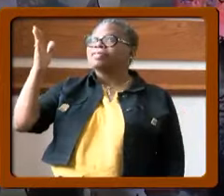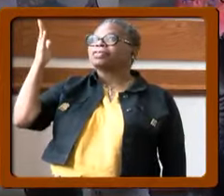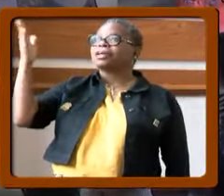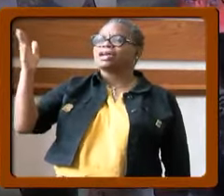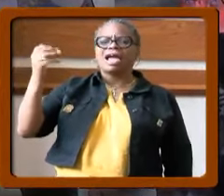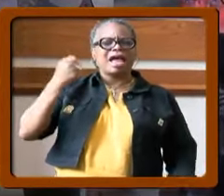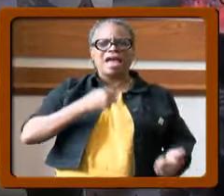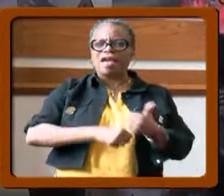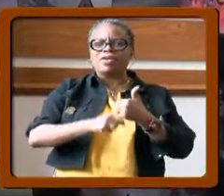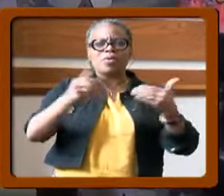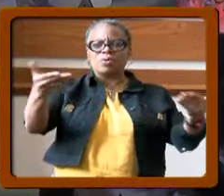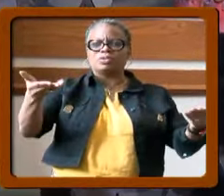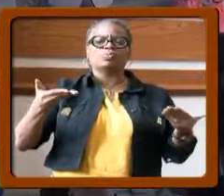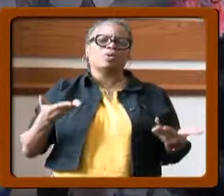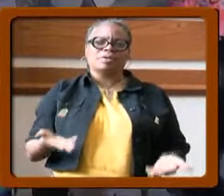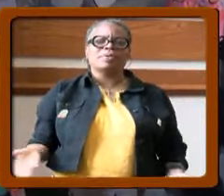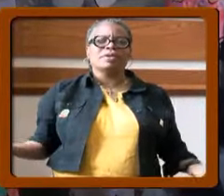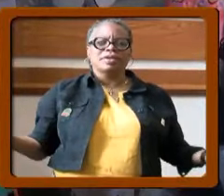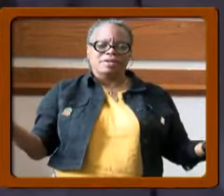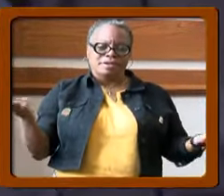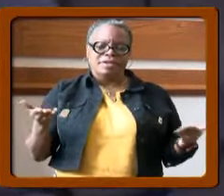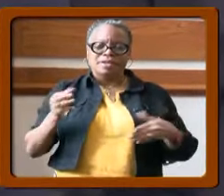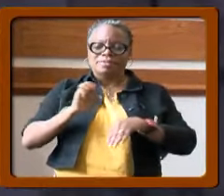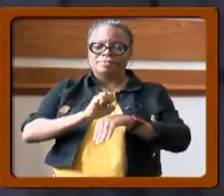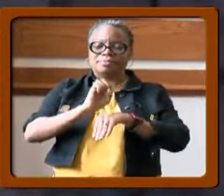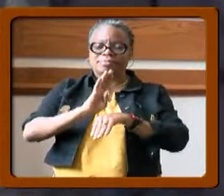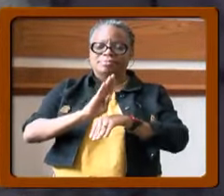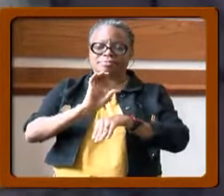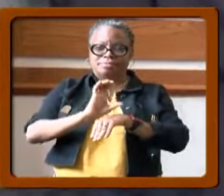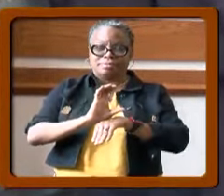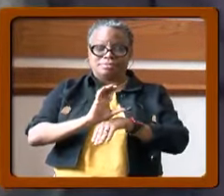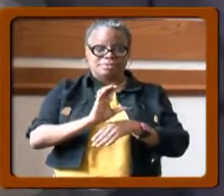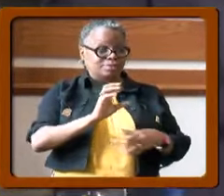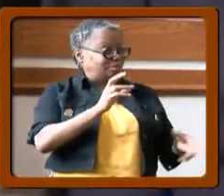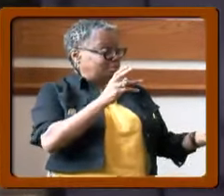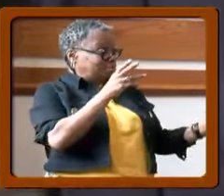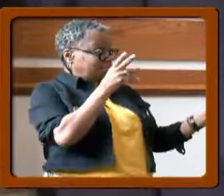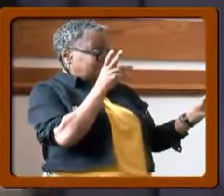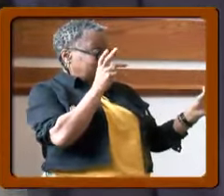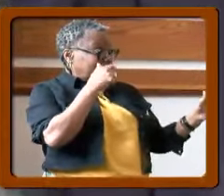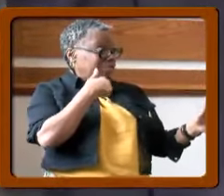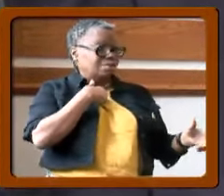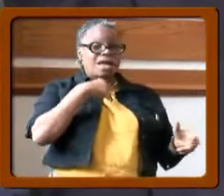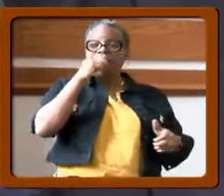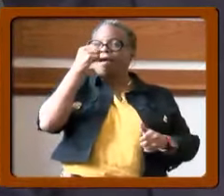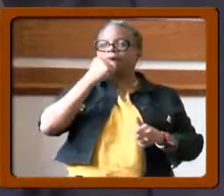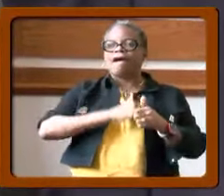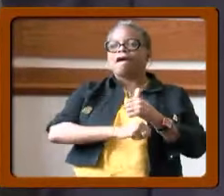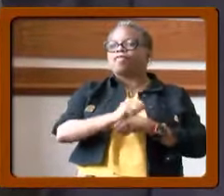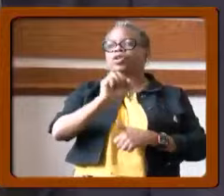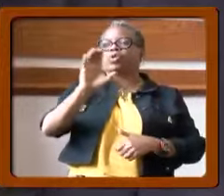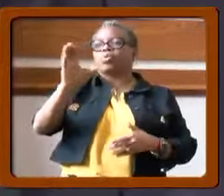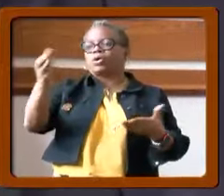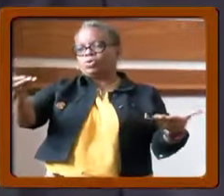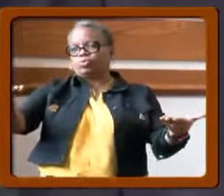Everybody's welcome to Ebenezer. Bless you. Did you hear me? Everybody's welcome.